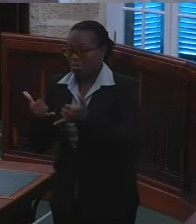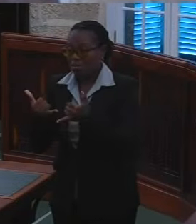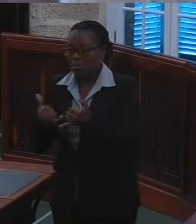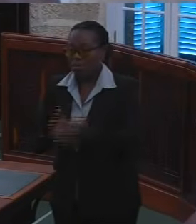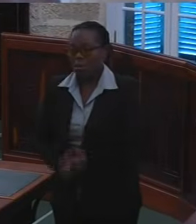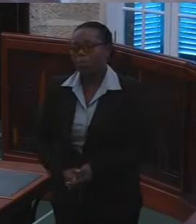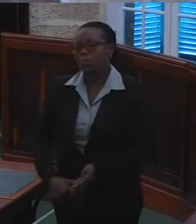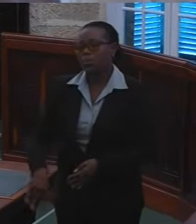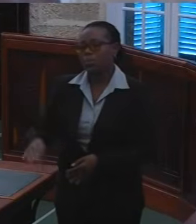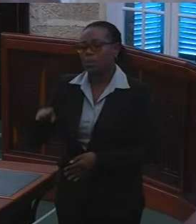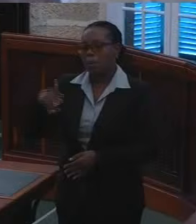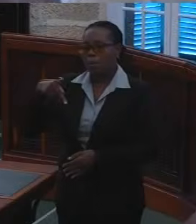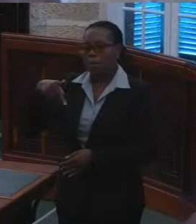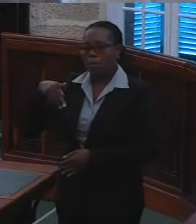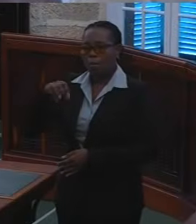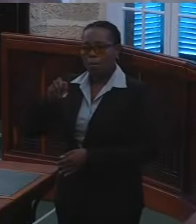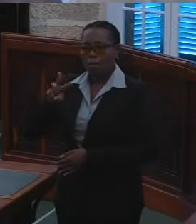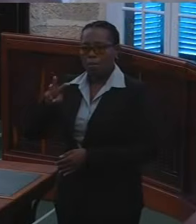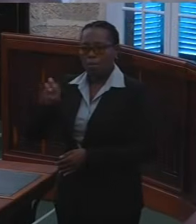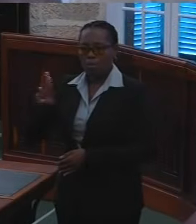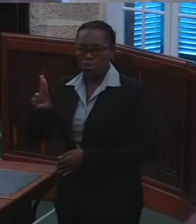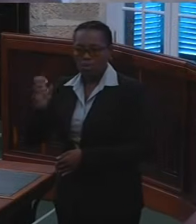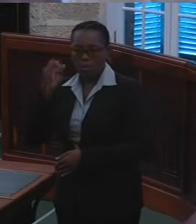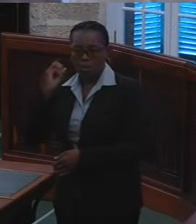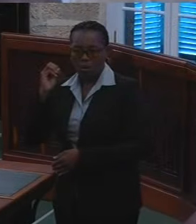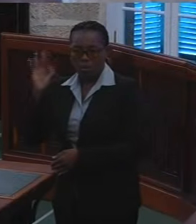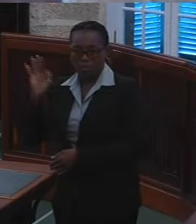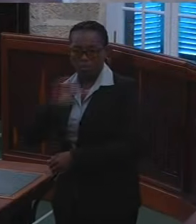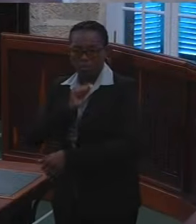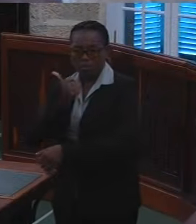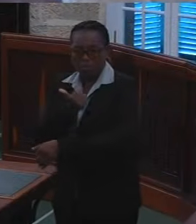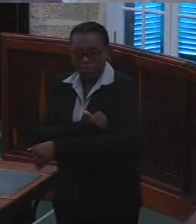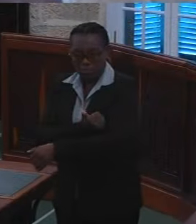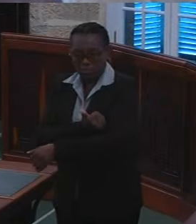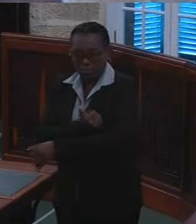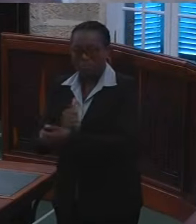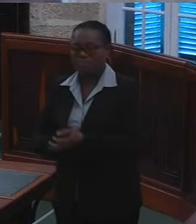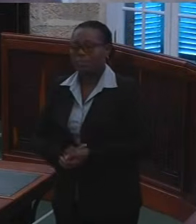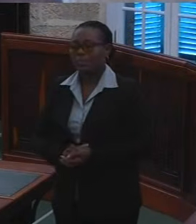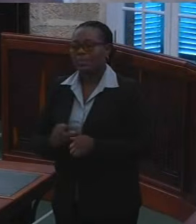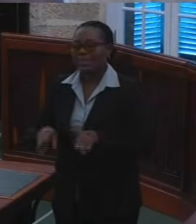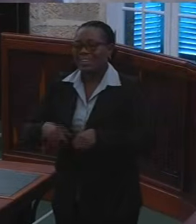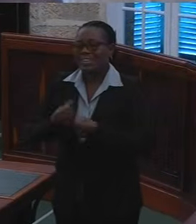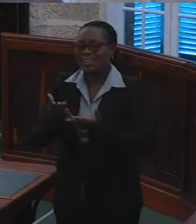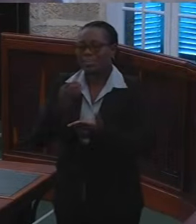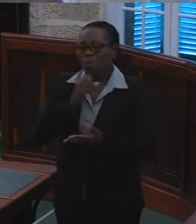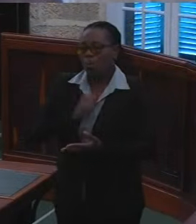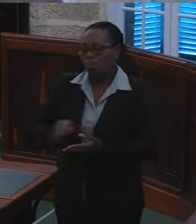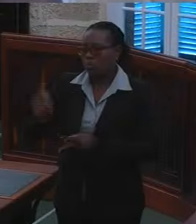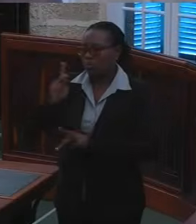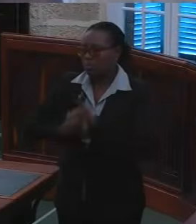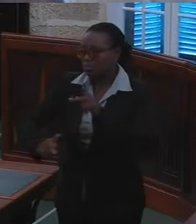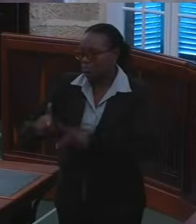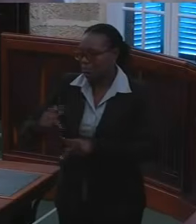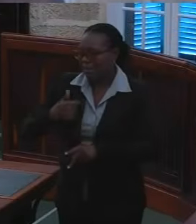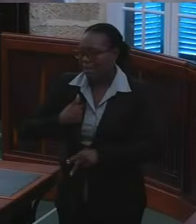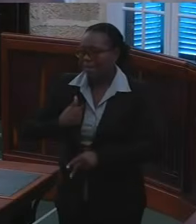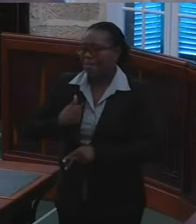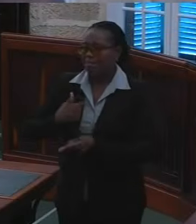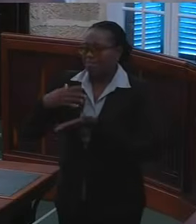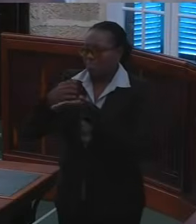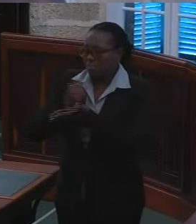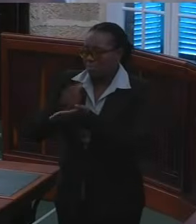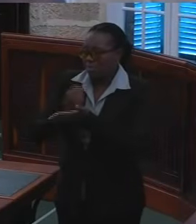legislation that will give those older folk the ability to will